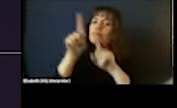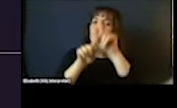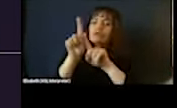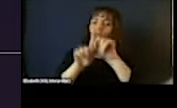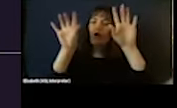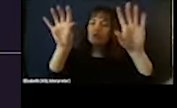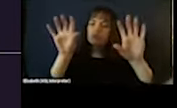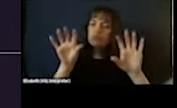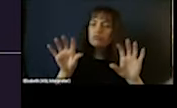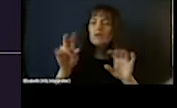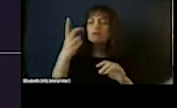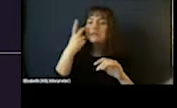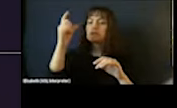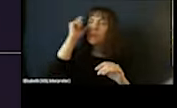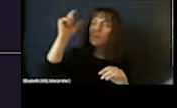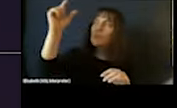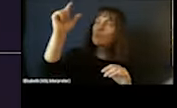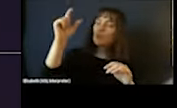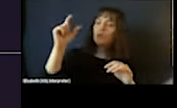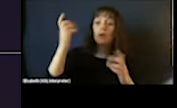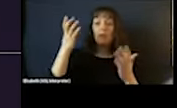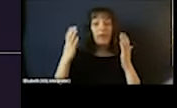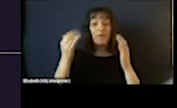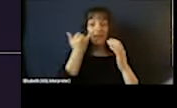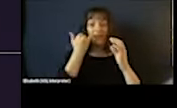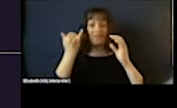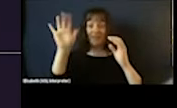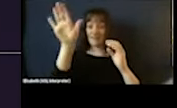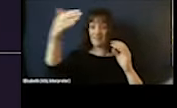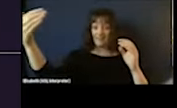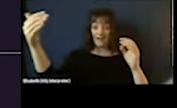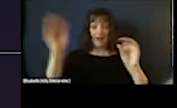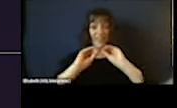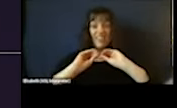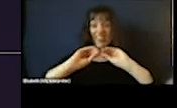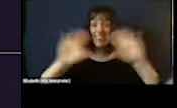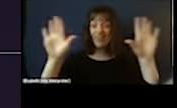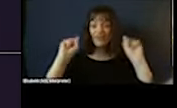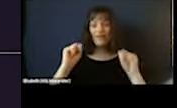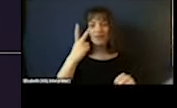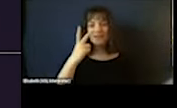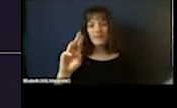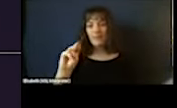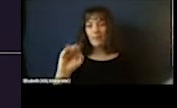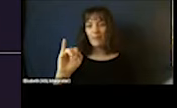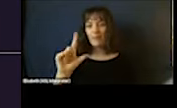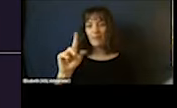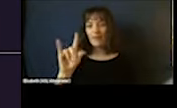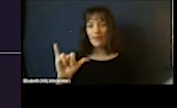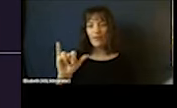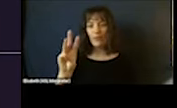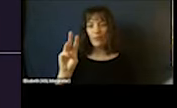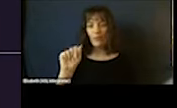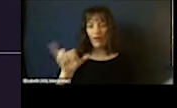Milky Way stretching across the night sky. And I remember when I was quite young as well, there were lots of documentaries about space on television. And I